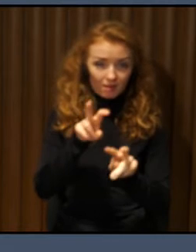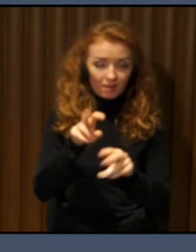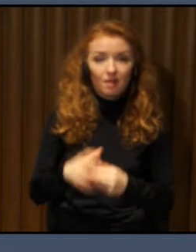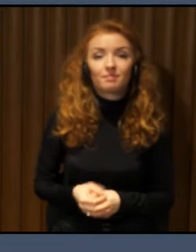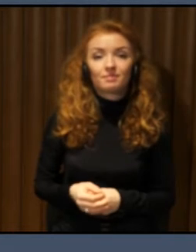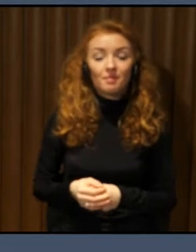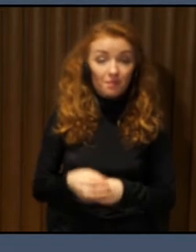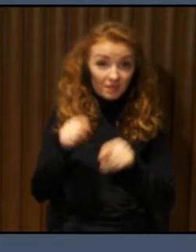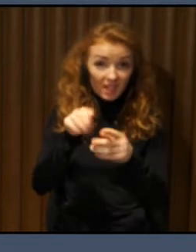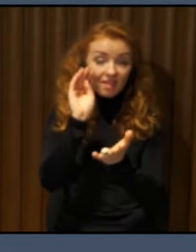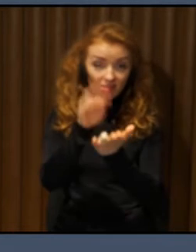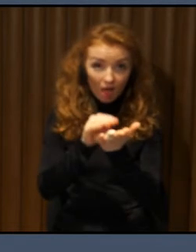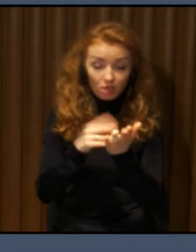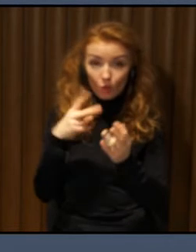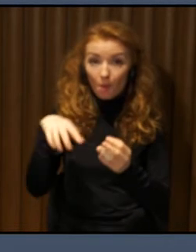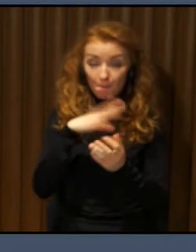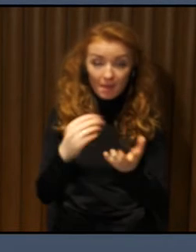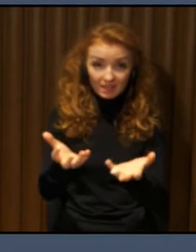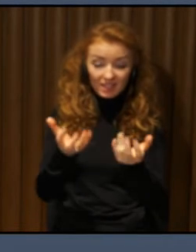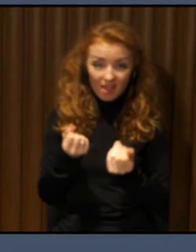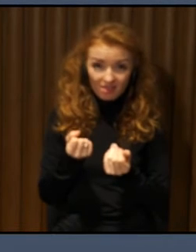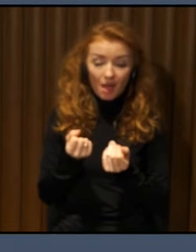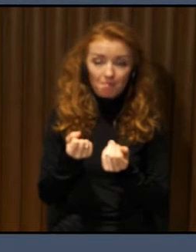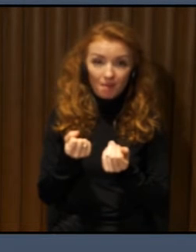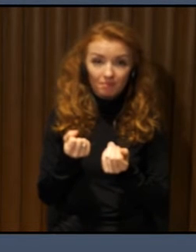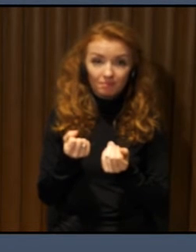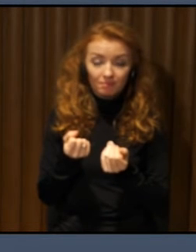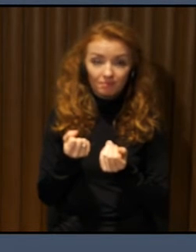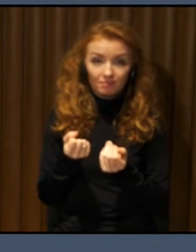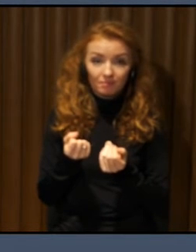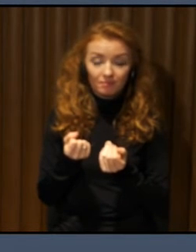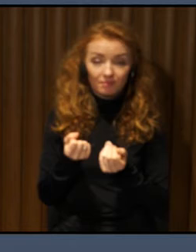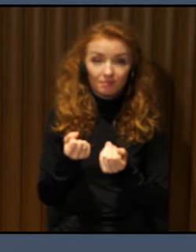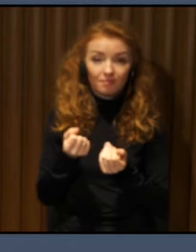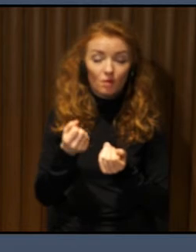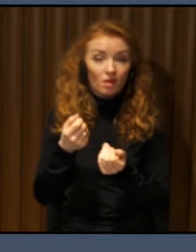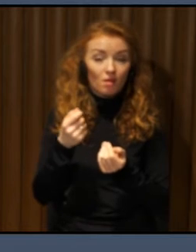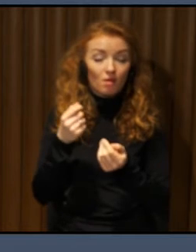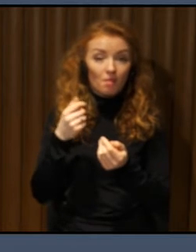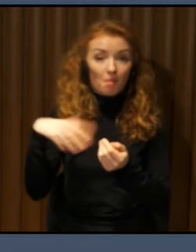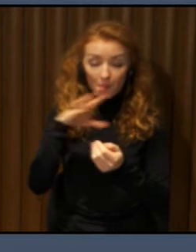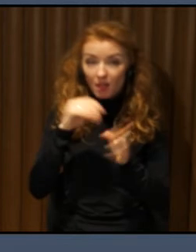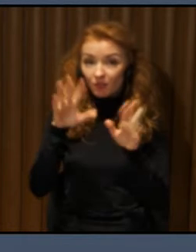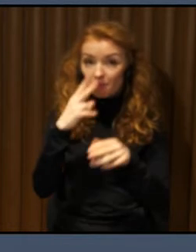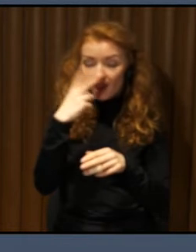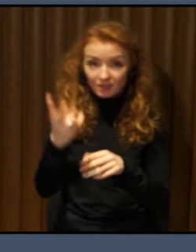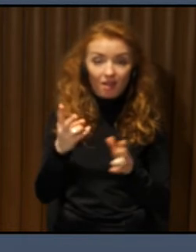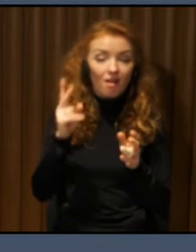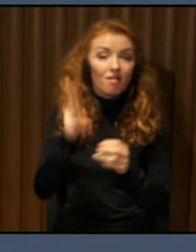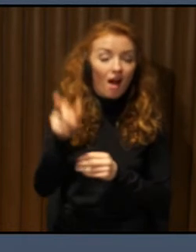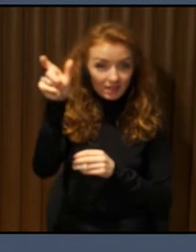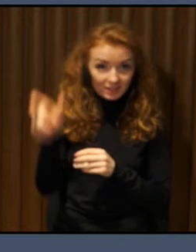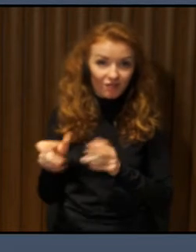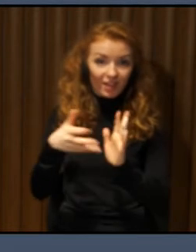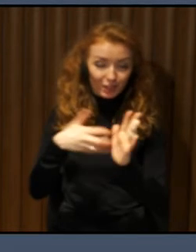get. Um, and so for the data we get, we actually track how people are using the systems, what listings we have, things